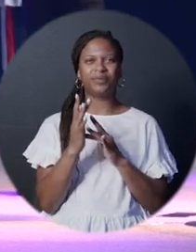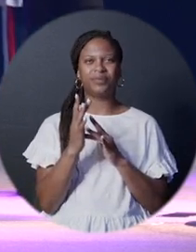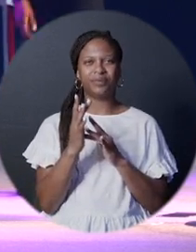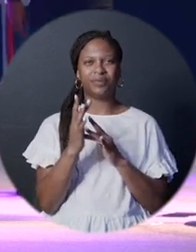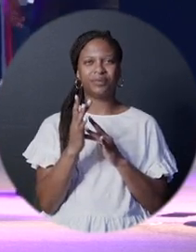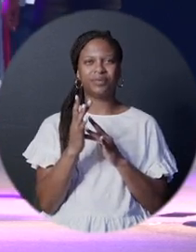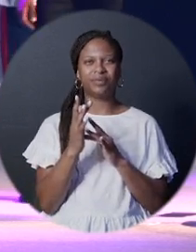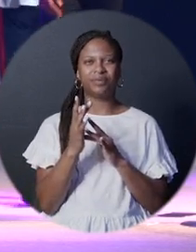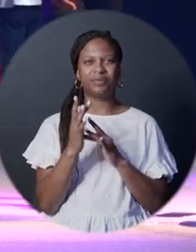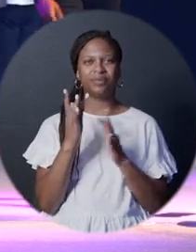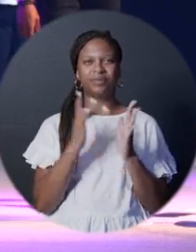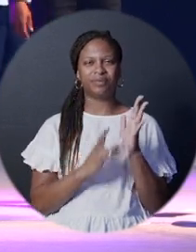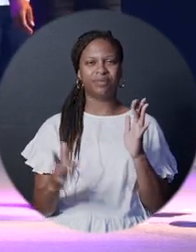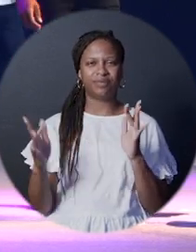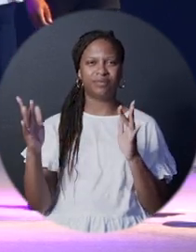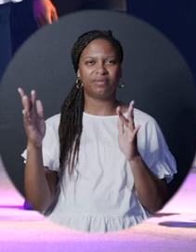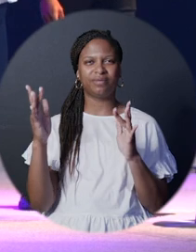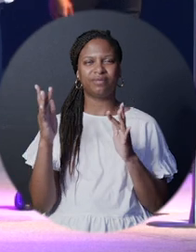Jesus.